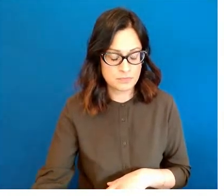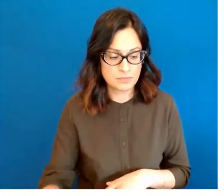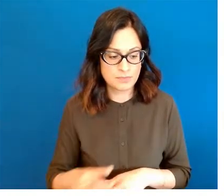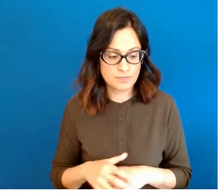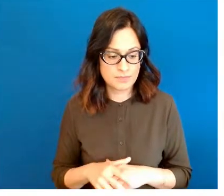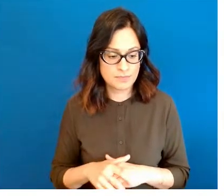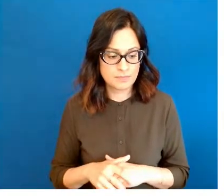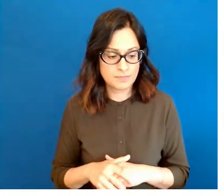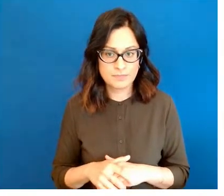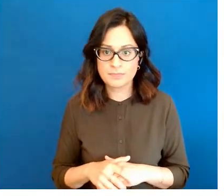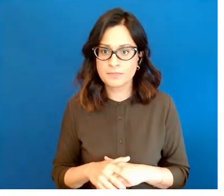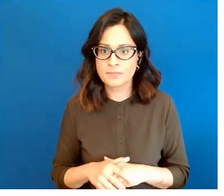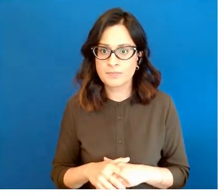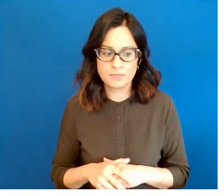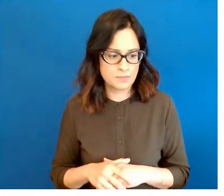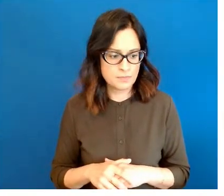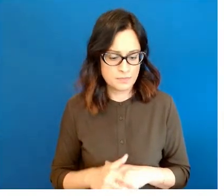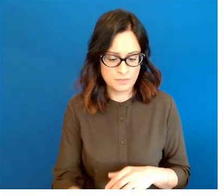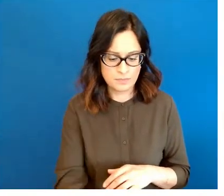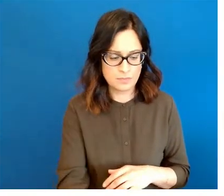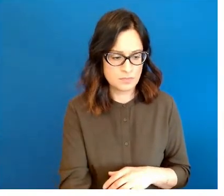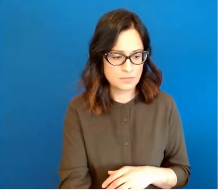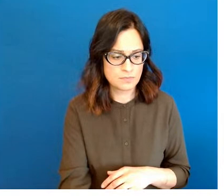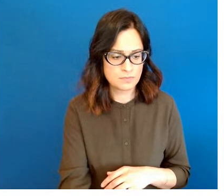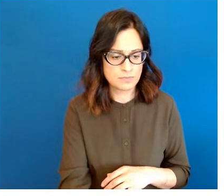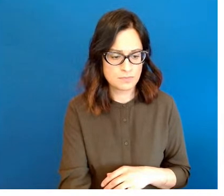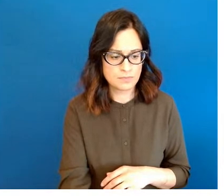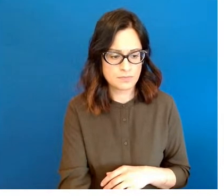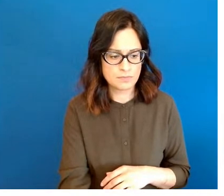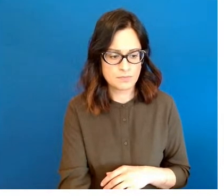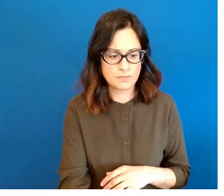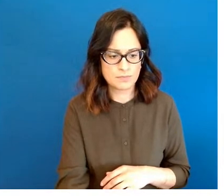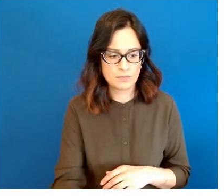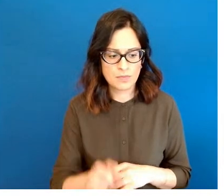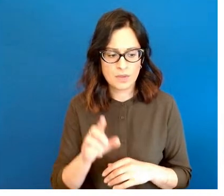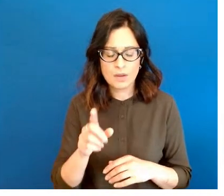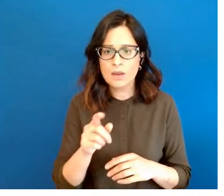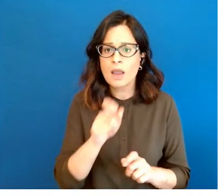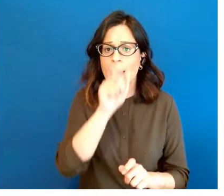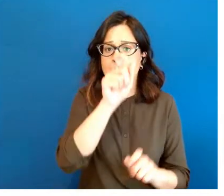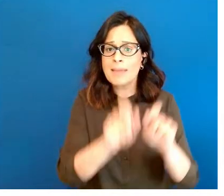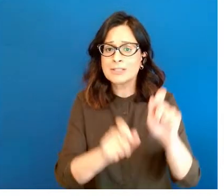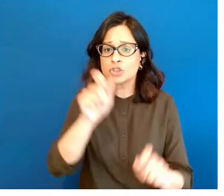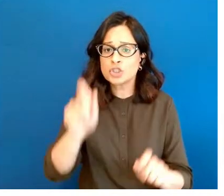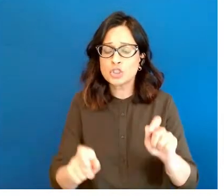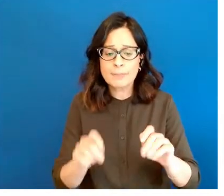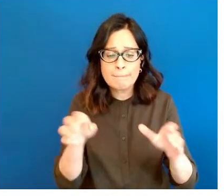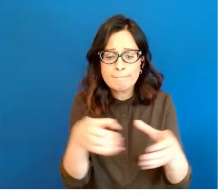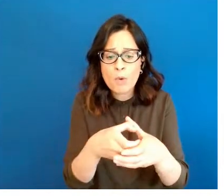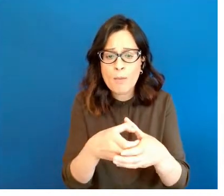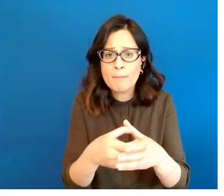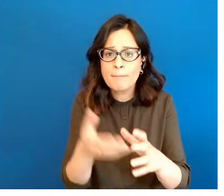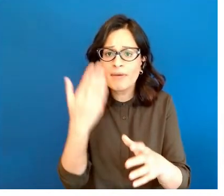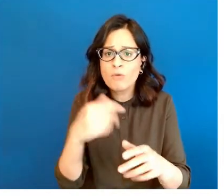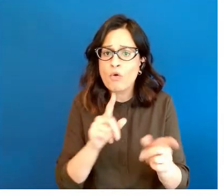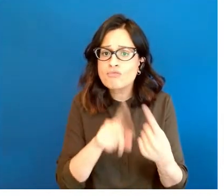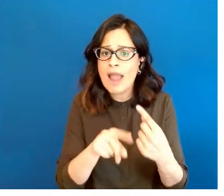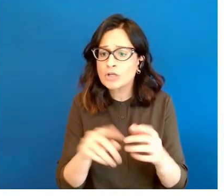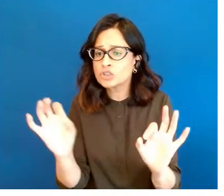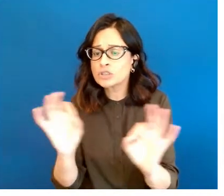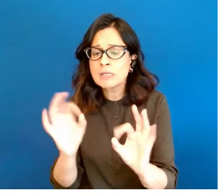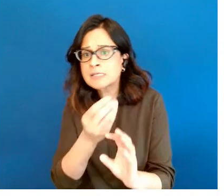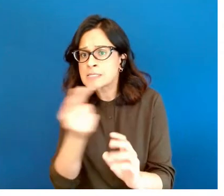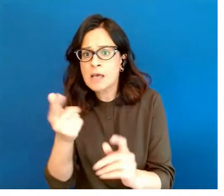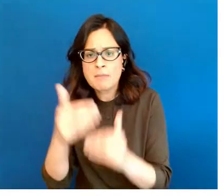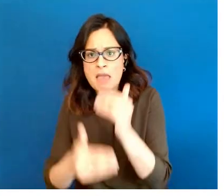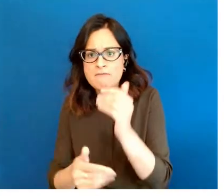And of these patients, only a minority of them had previous reactions. Most hadn't. But of those patients